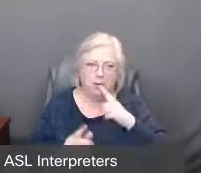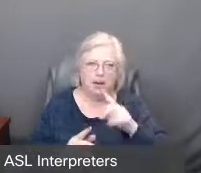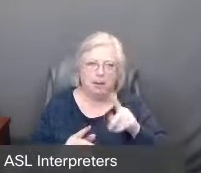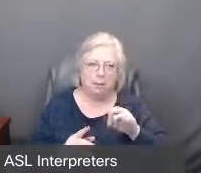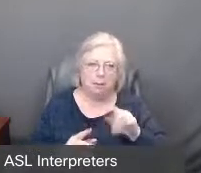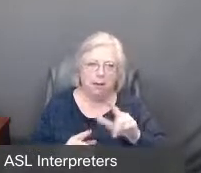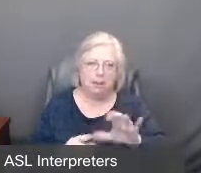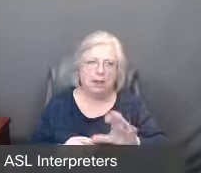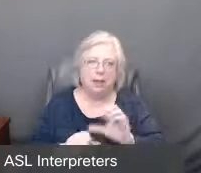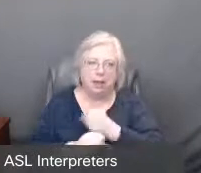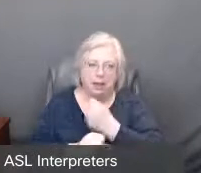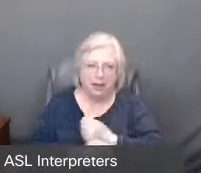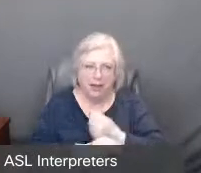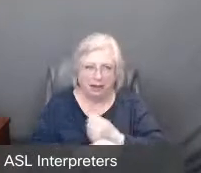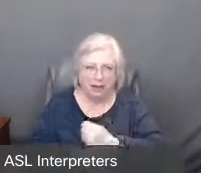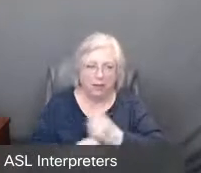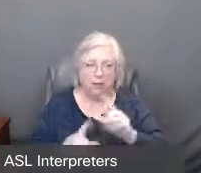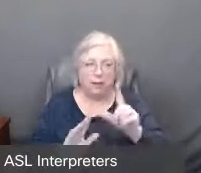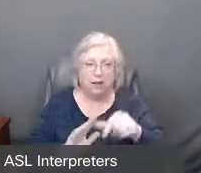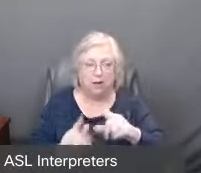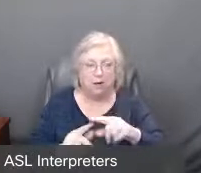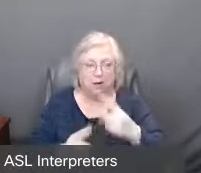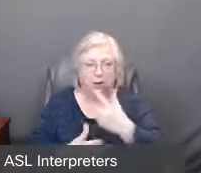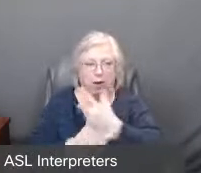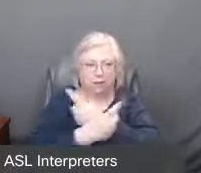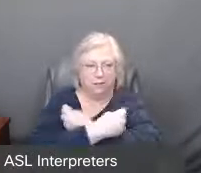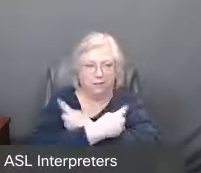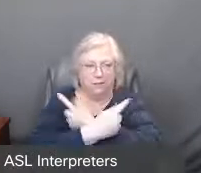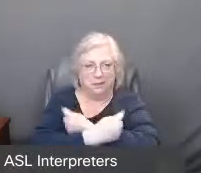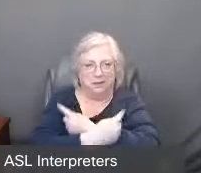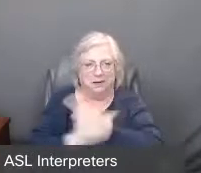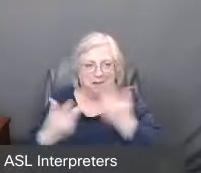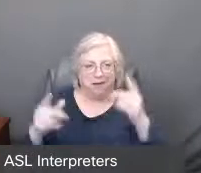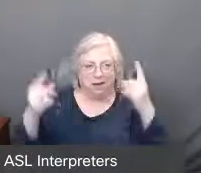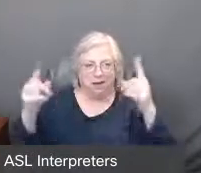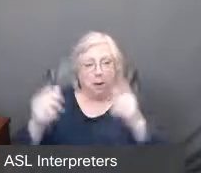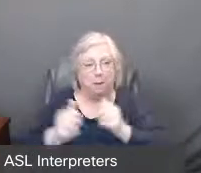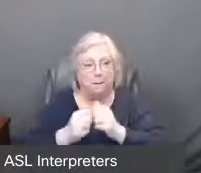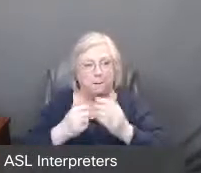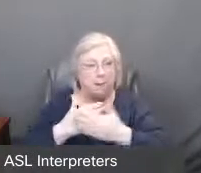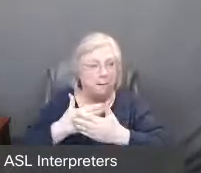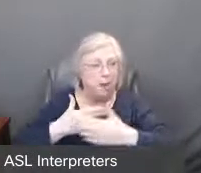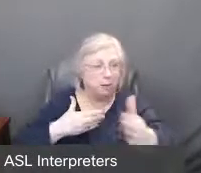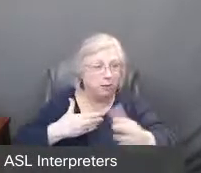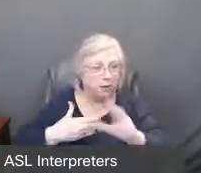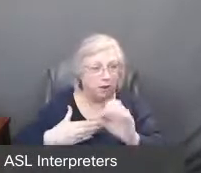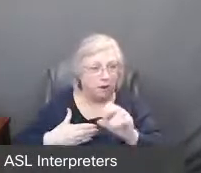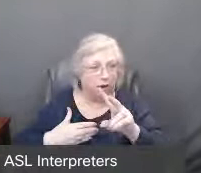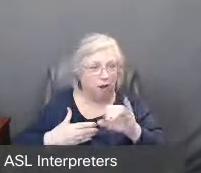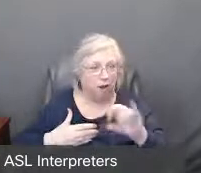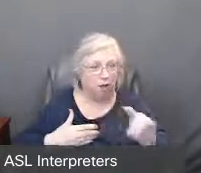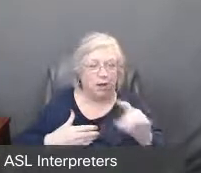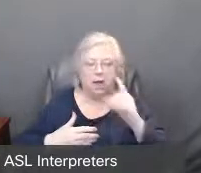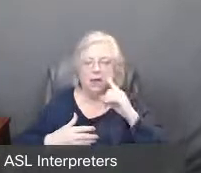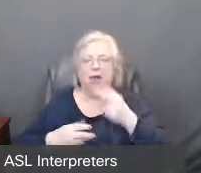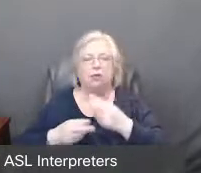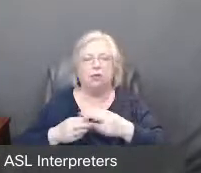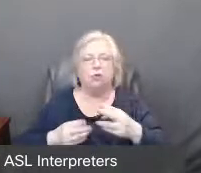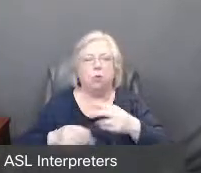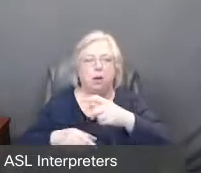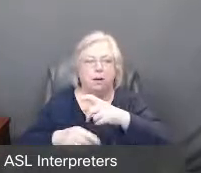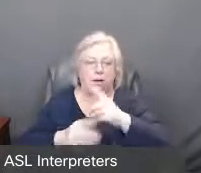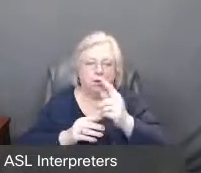this year, as we all step up with our vaccinations and go to some kind of post-COVID, I think short-term rentals is going to come back up